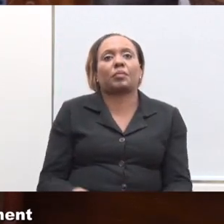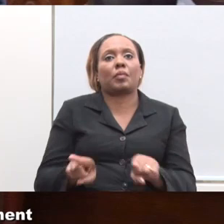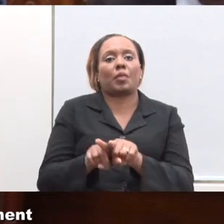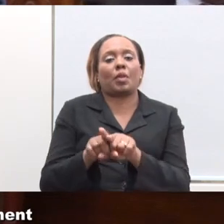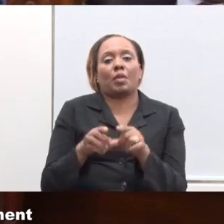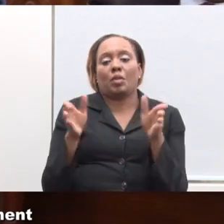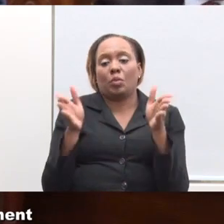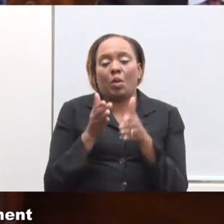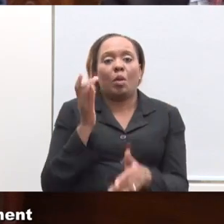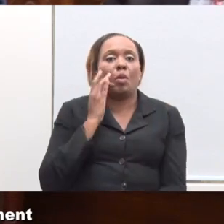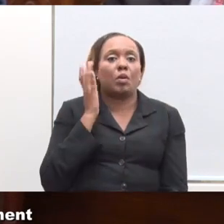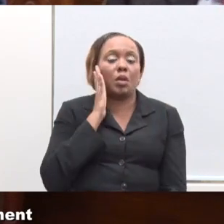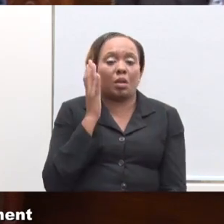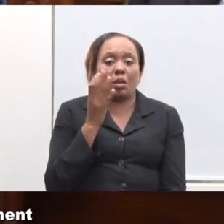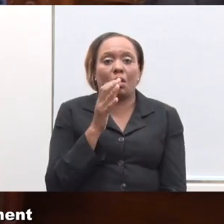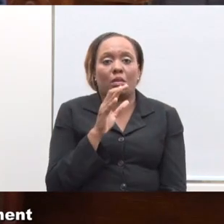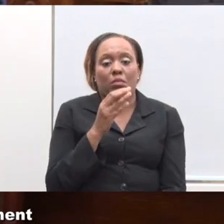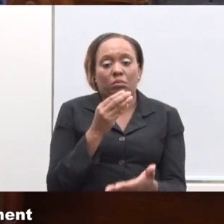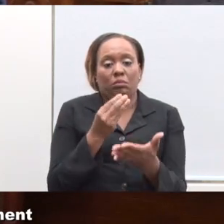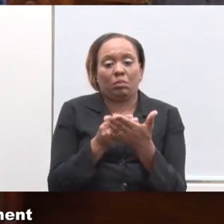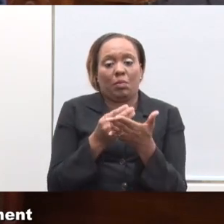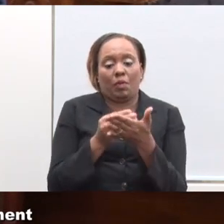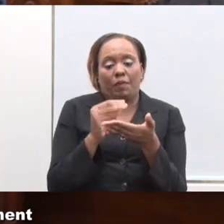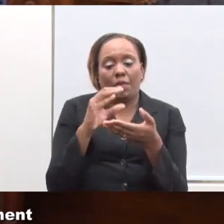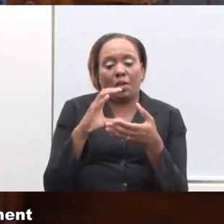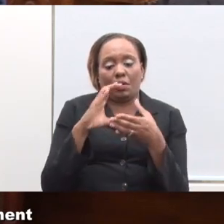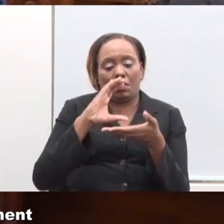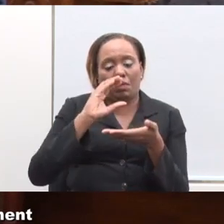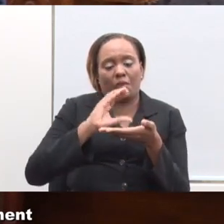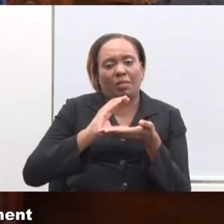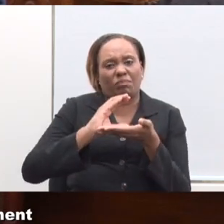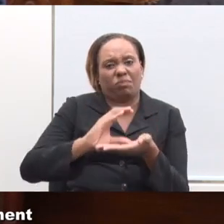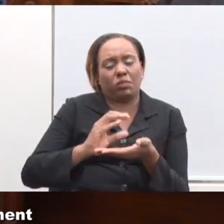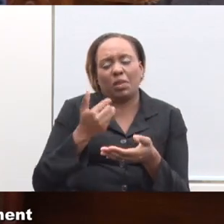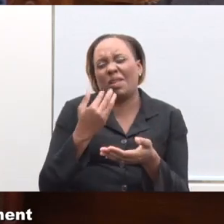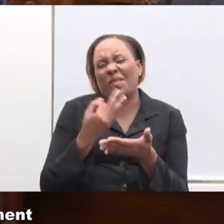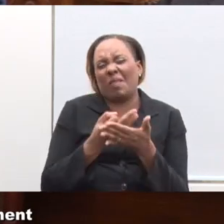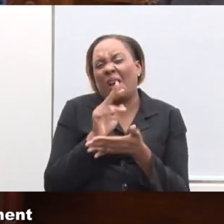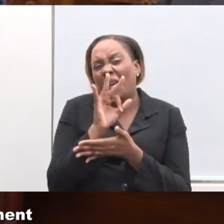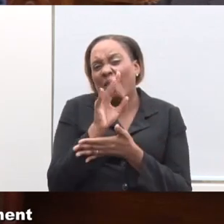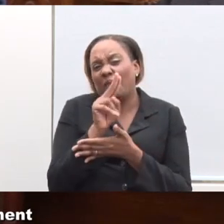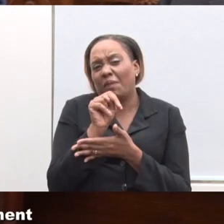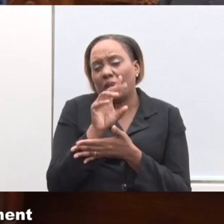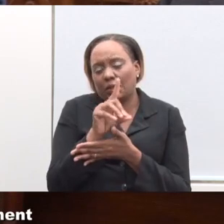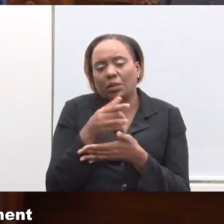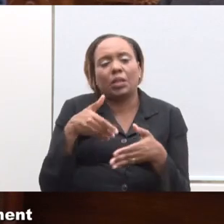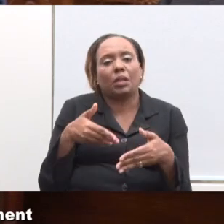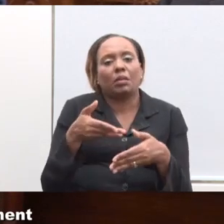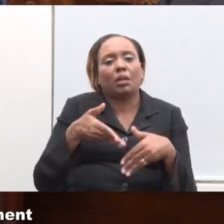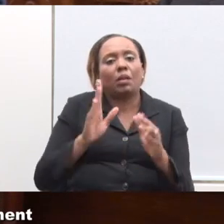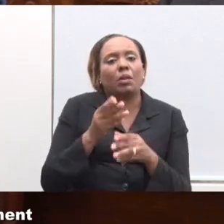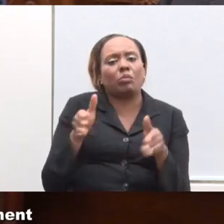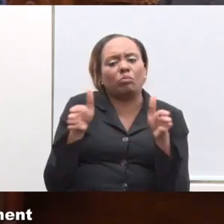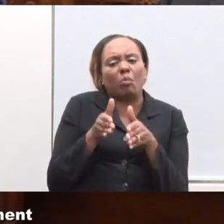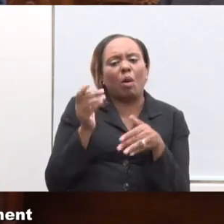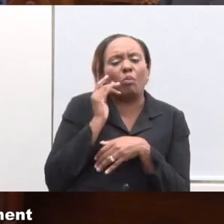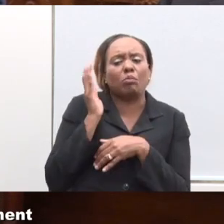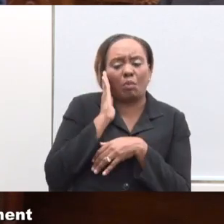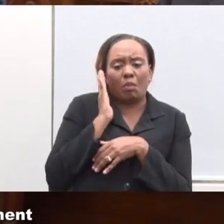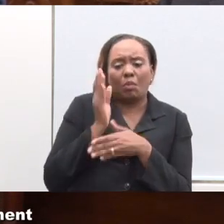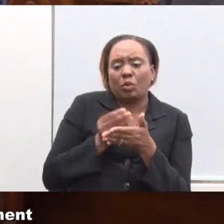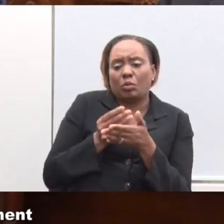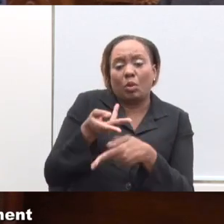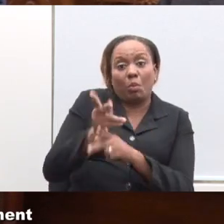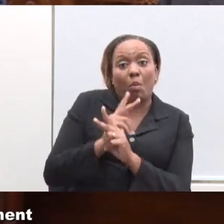Fund with $20 million in order to allow small hotels to borrow and to blend with other commercial